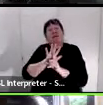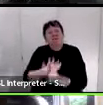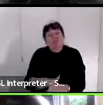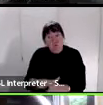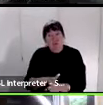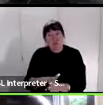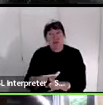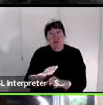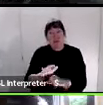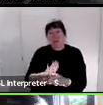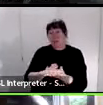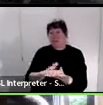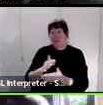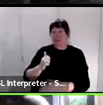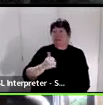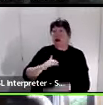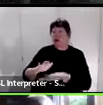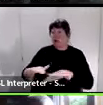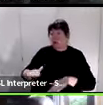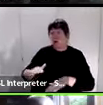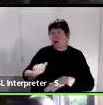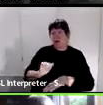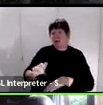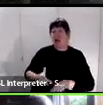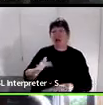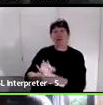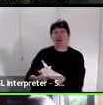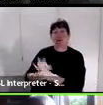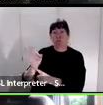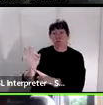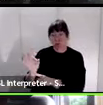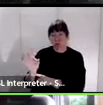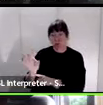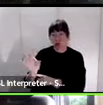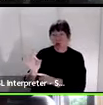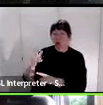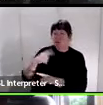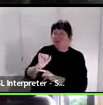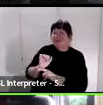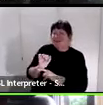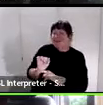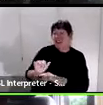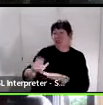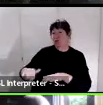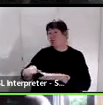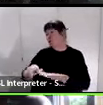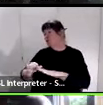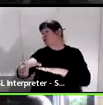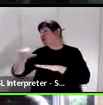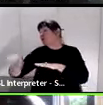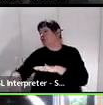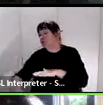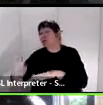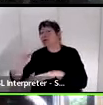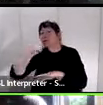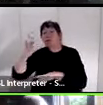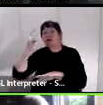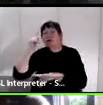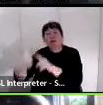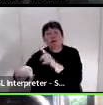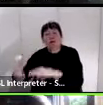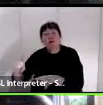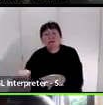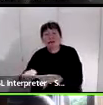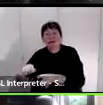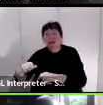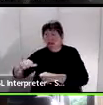my kids can have a better life. Their kids will be neurodiverse too. This isn't something that you catch. It's a